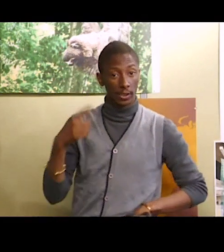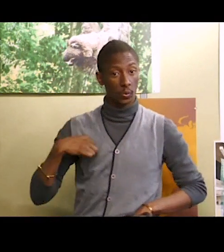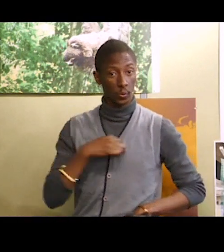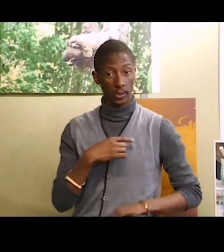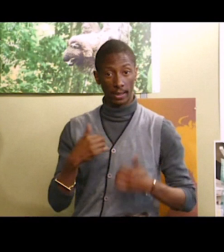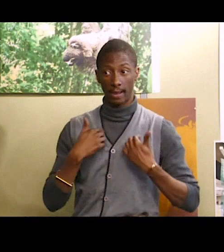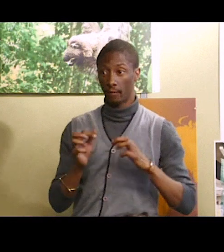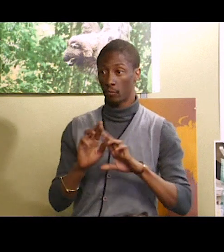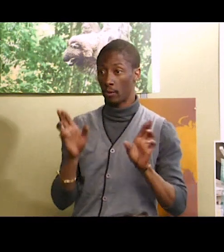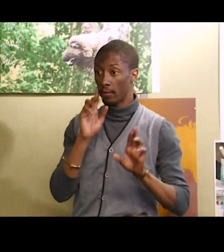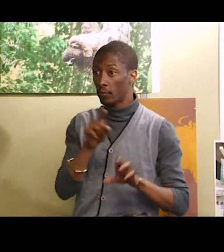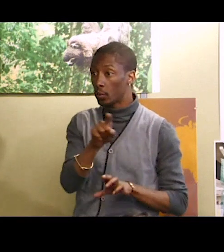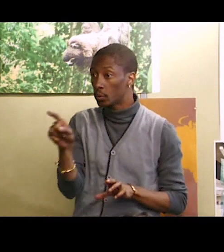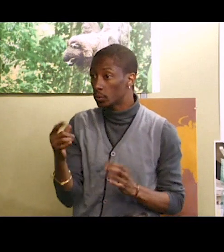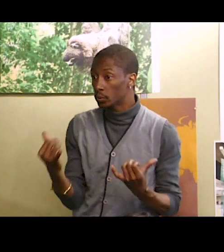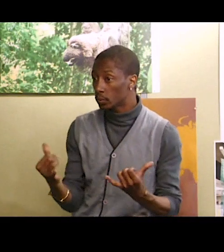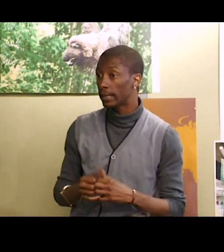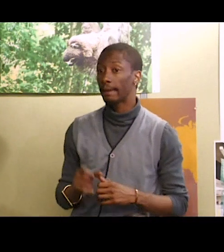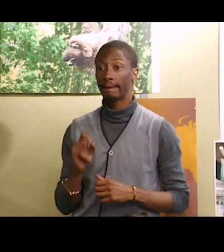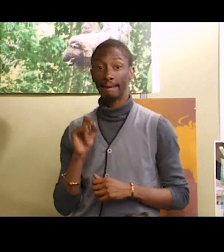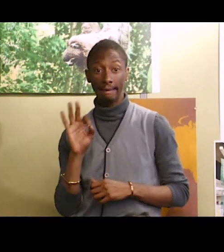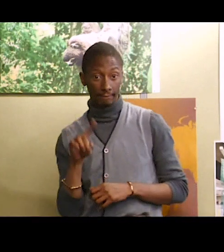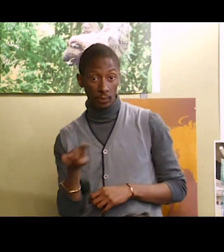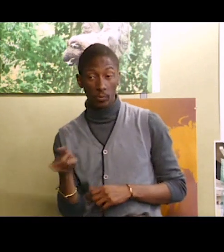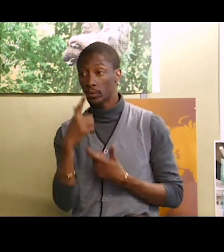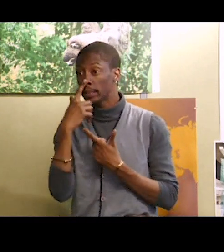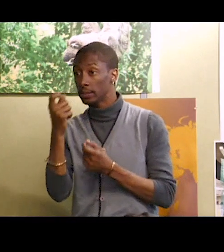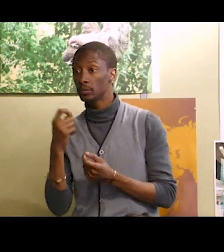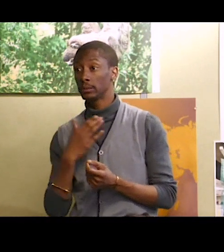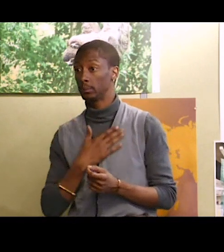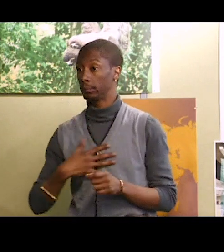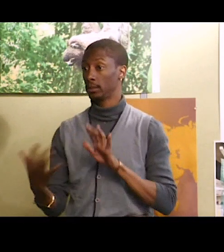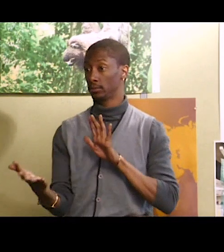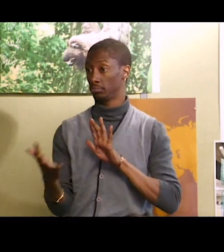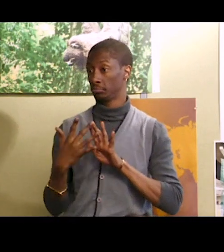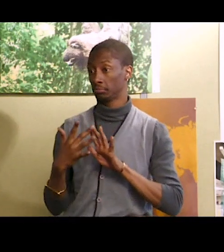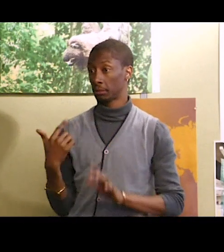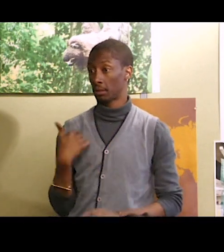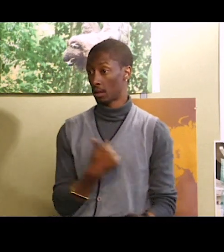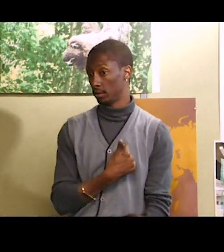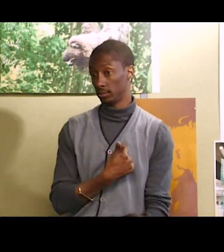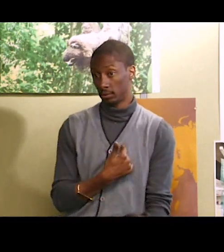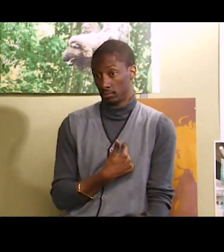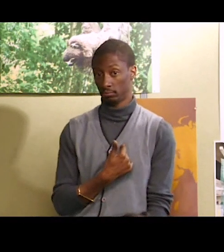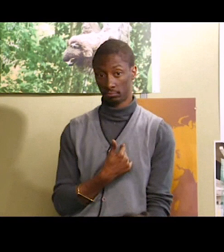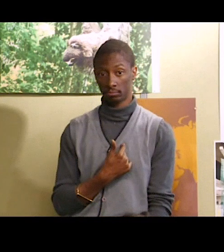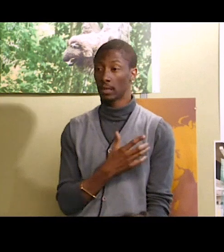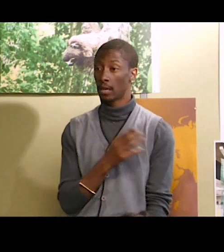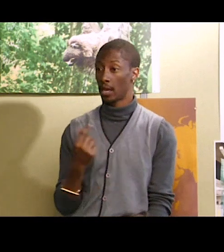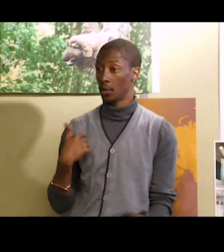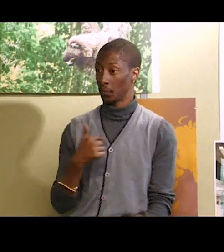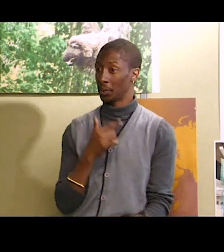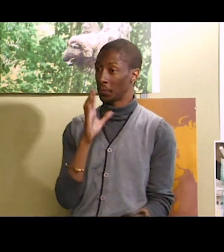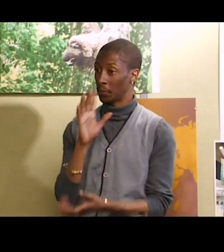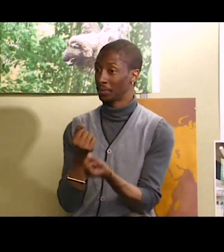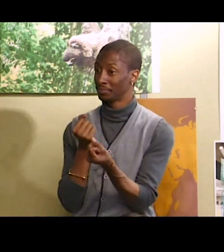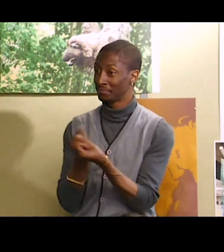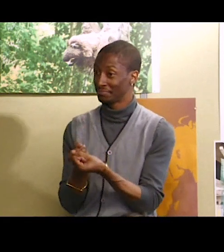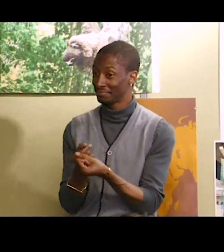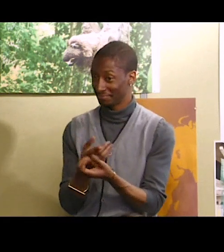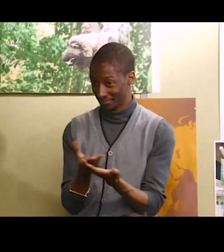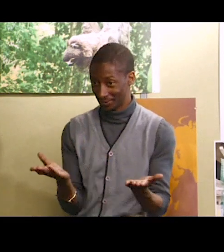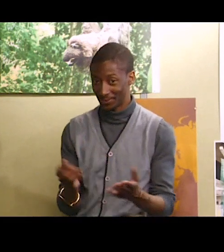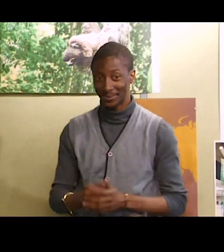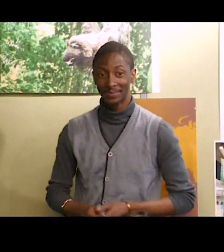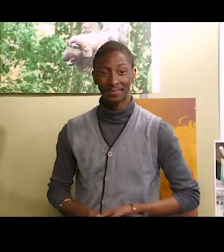you're interested, you know, please be in touch with us and we will assist you. So